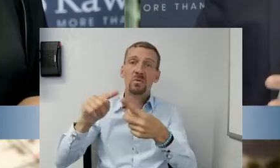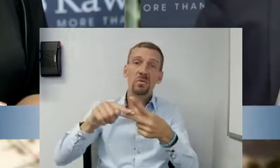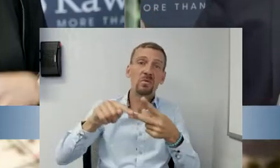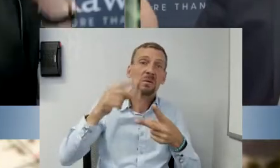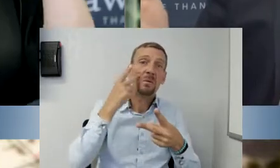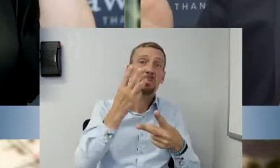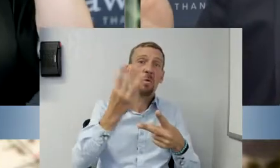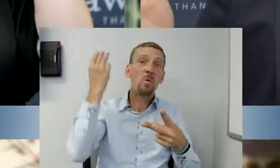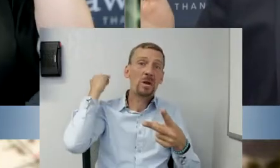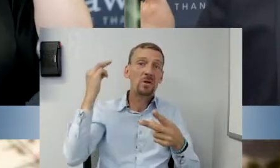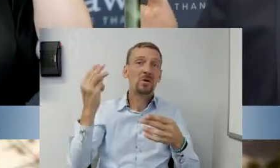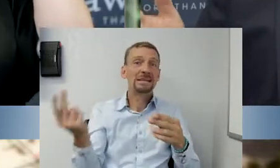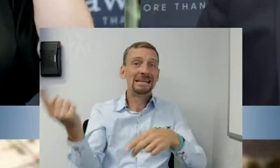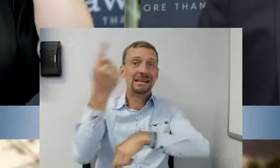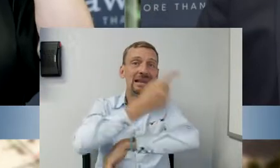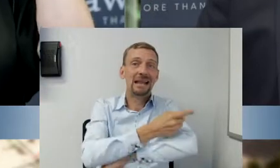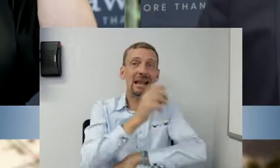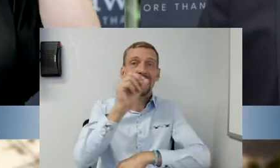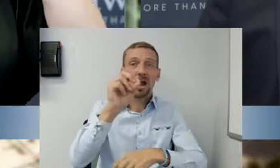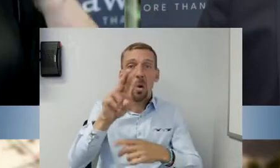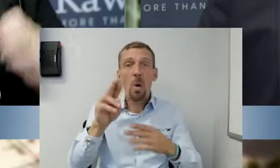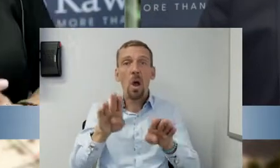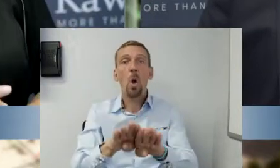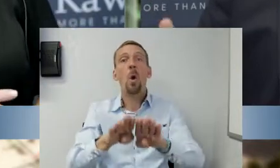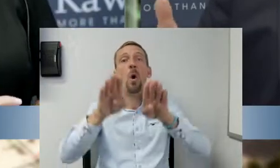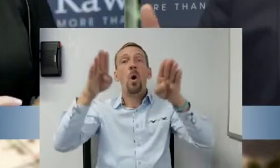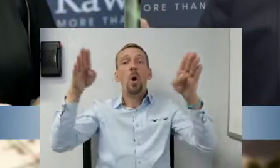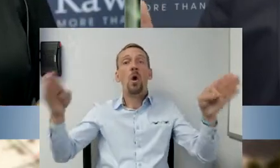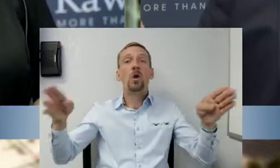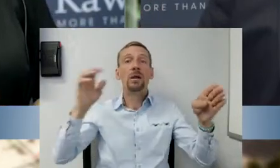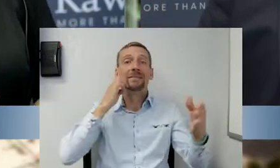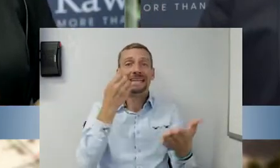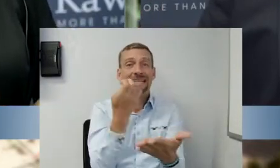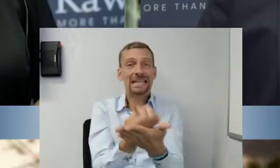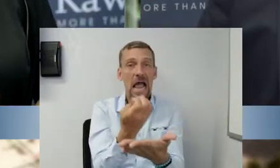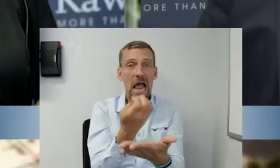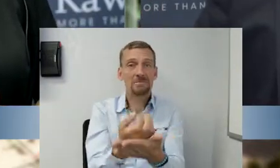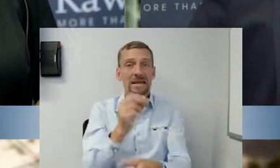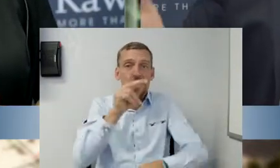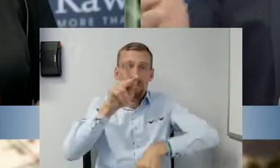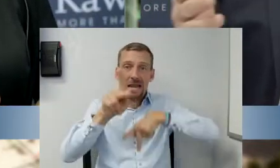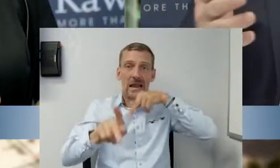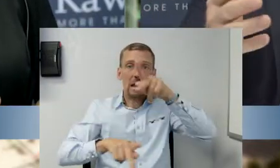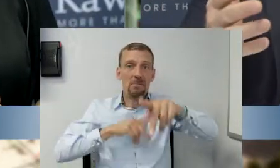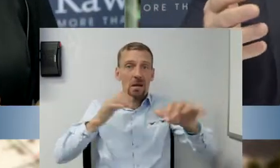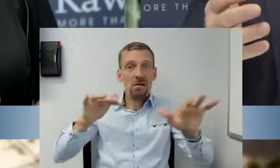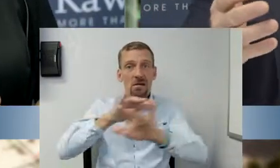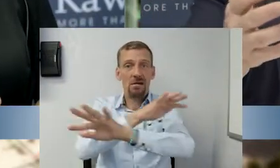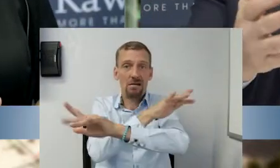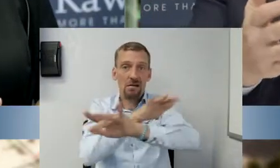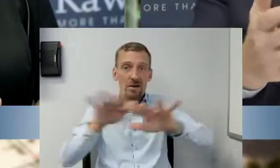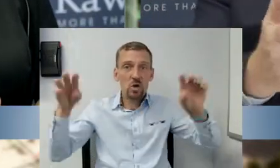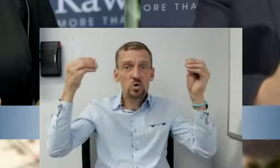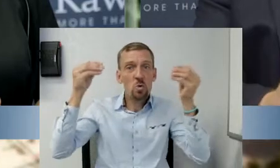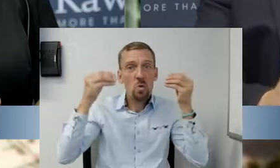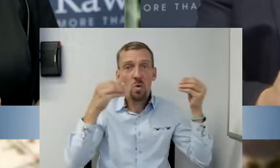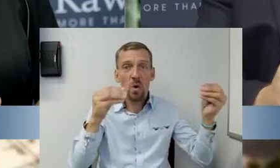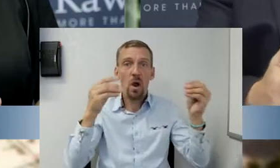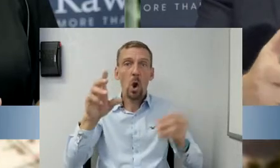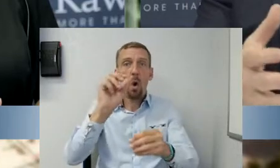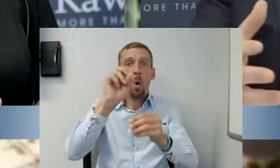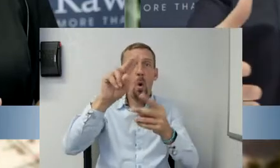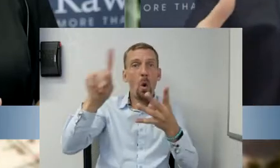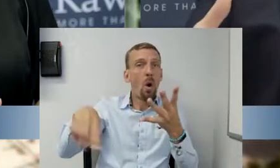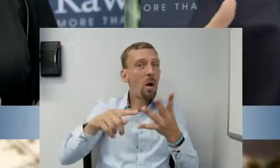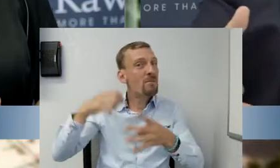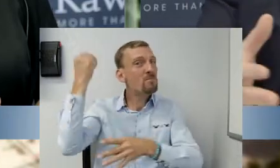occurred, or it's the opening up of the economy and society, or it's the